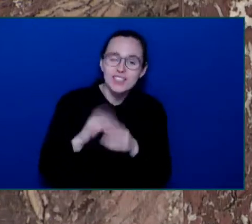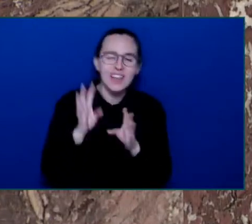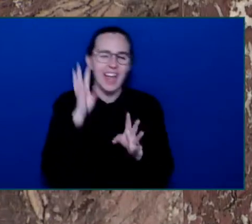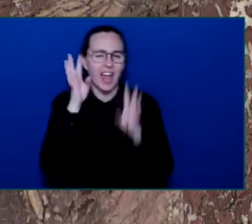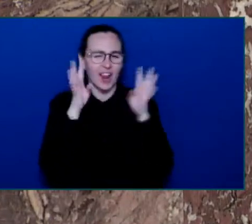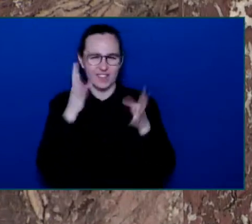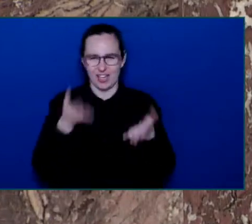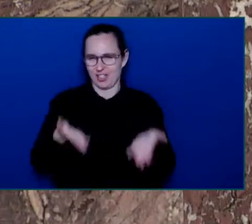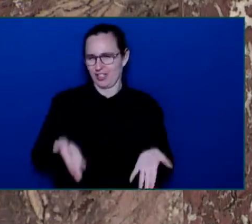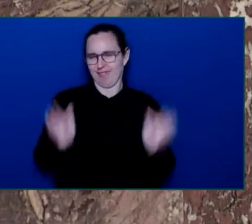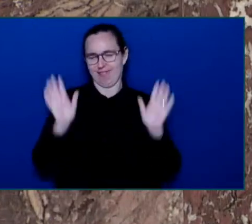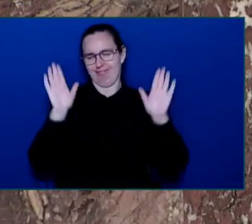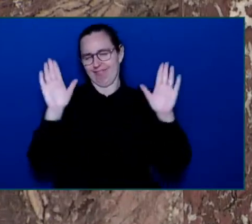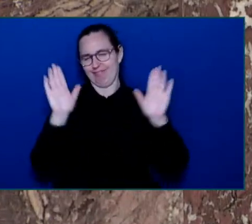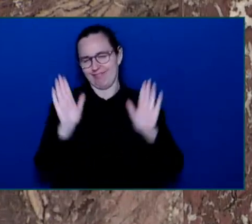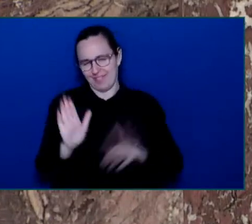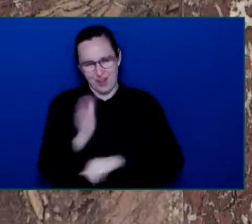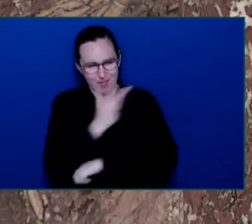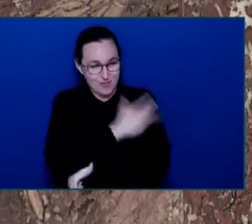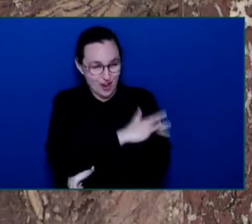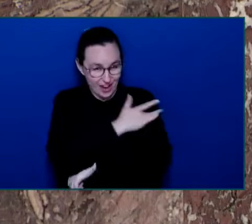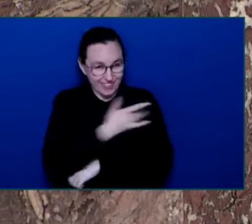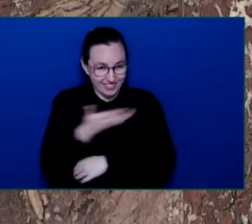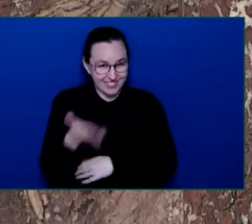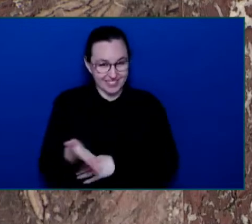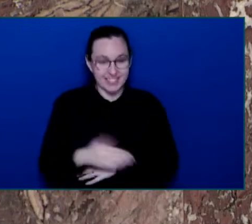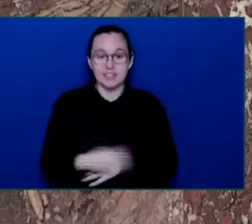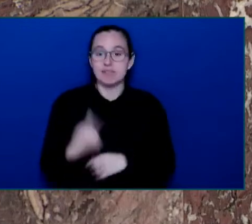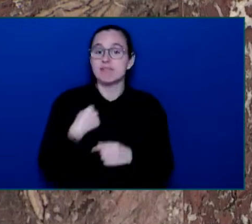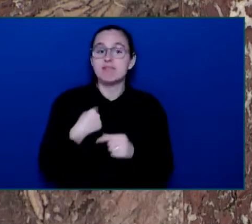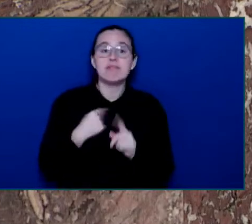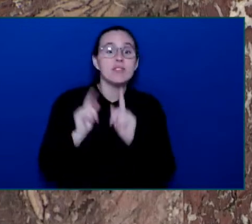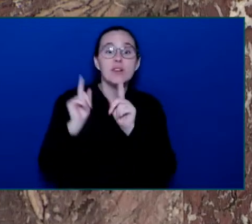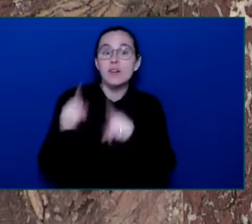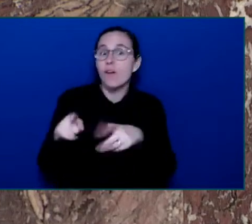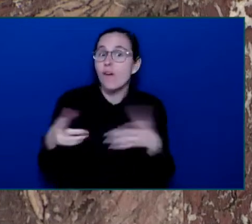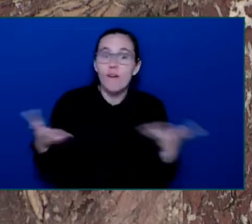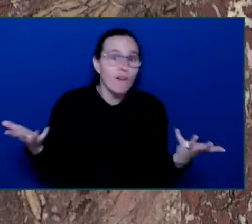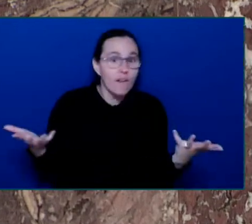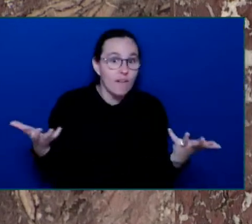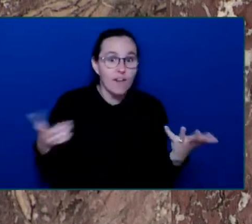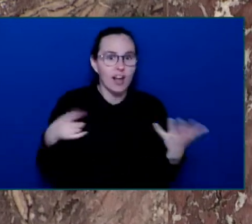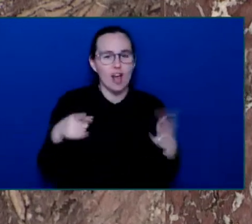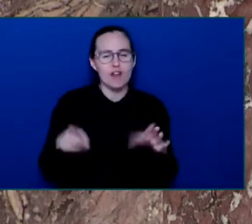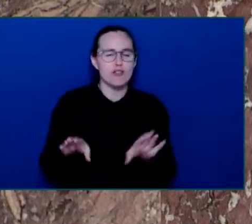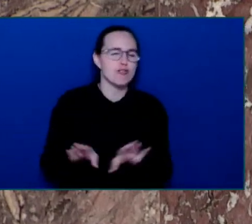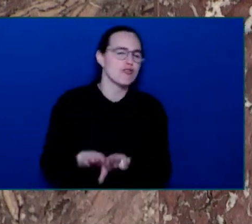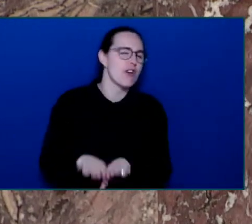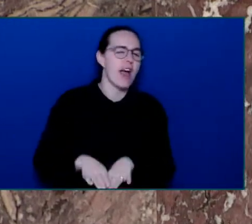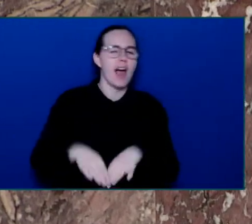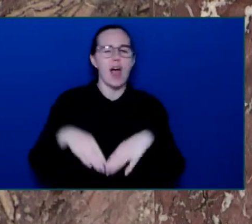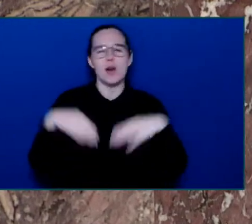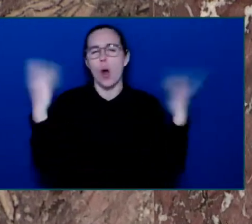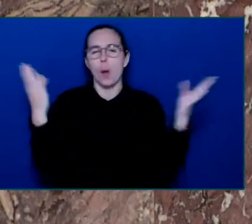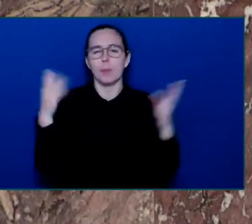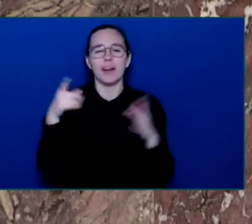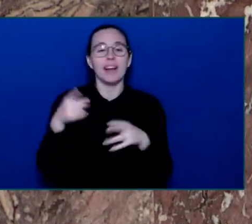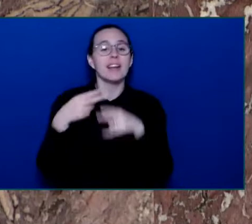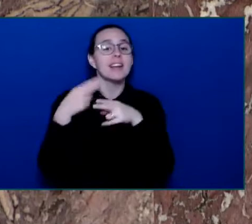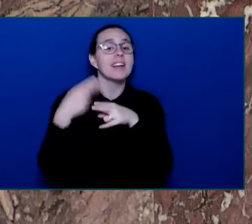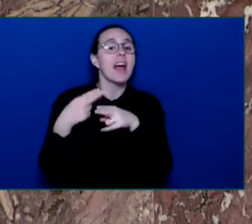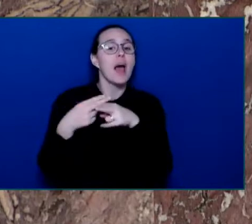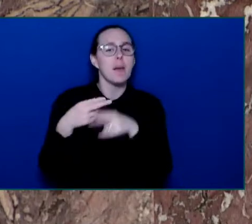of attending the grand opening of Paper Planes Cafe at YVR Airport in Richmond in my riding. This cafe is not